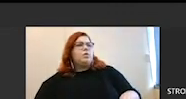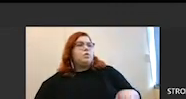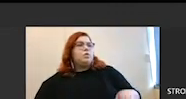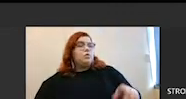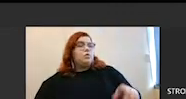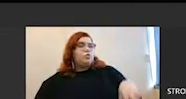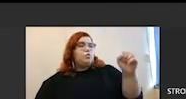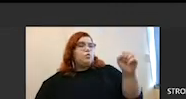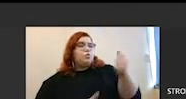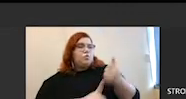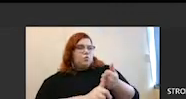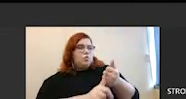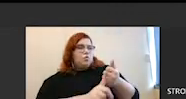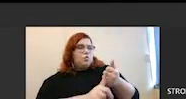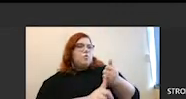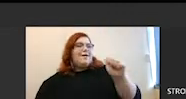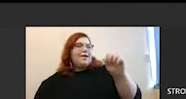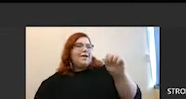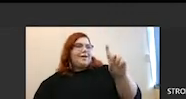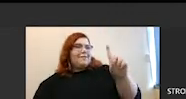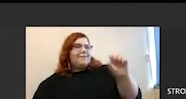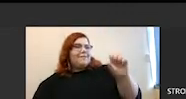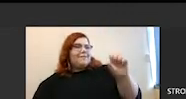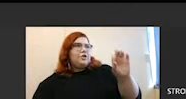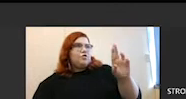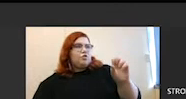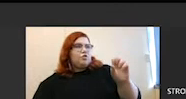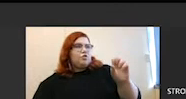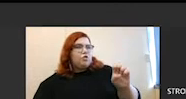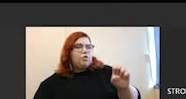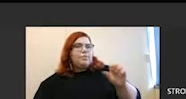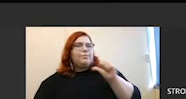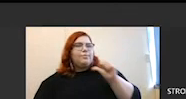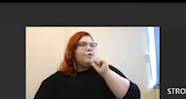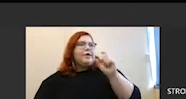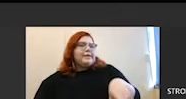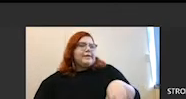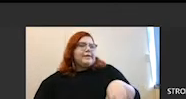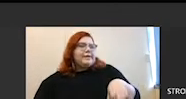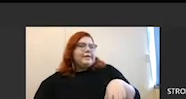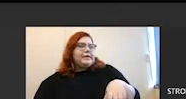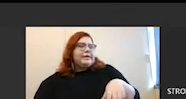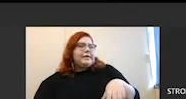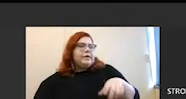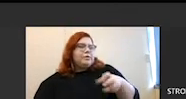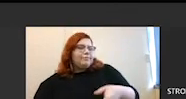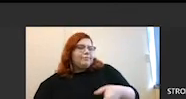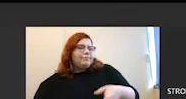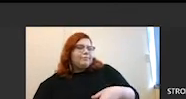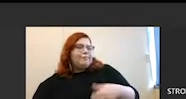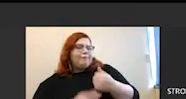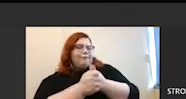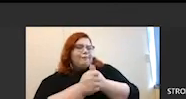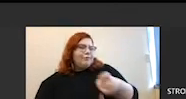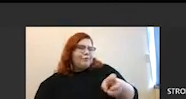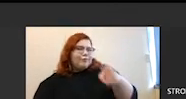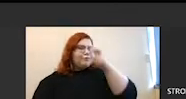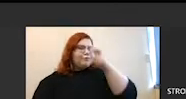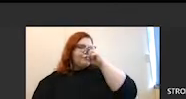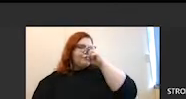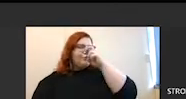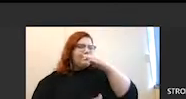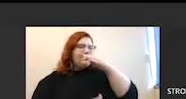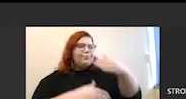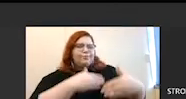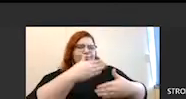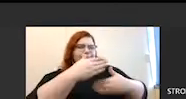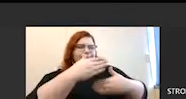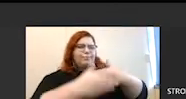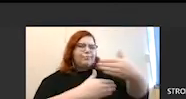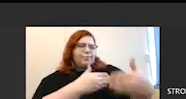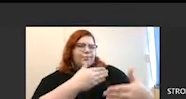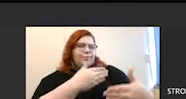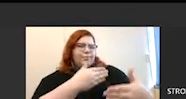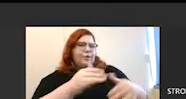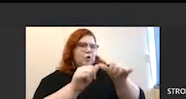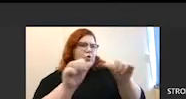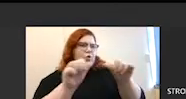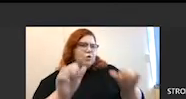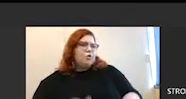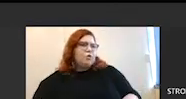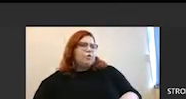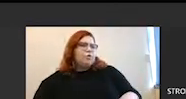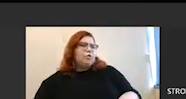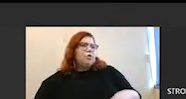you don't strictly have to stick to a kind of, linear structure. You can start in medias res, have,